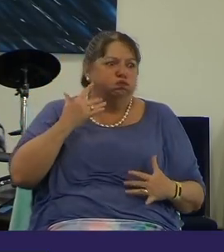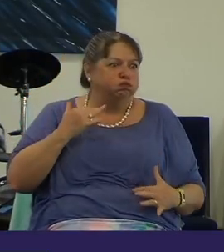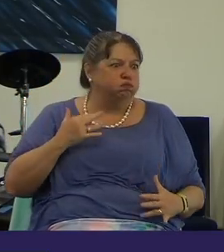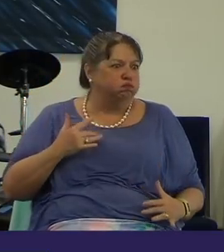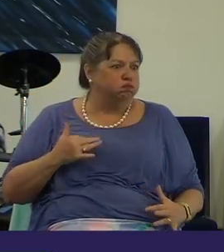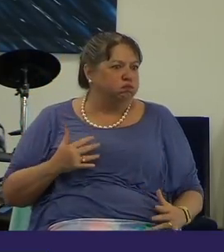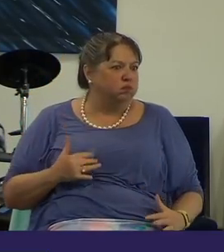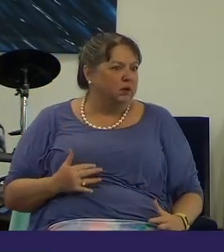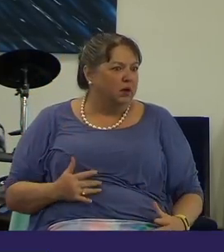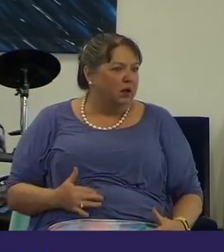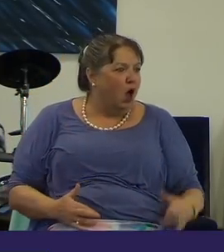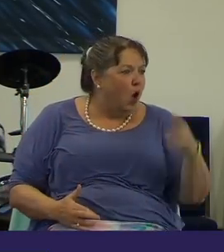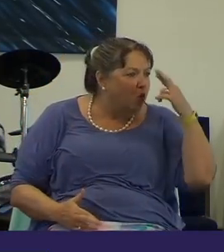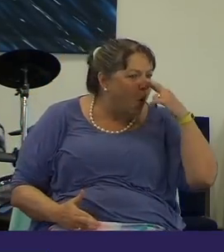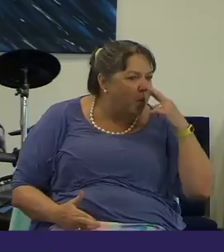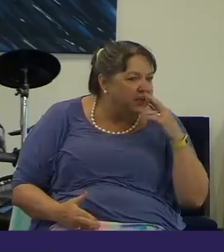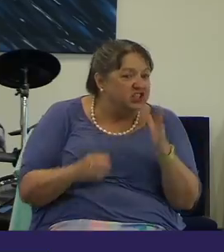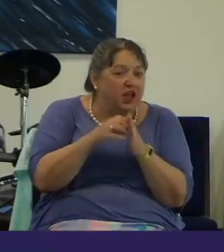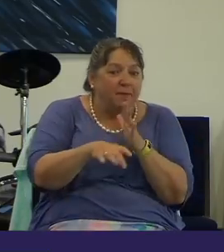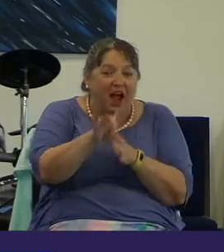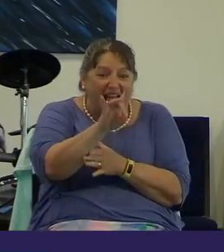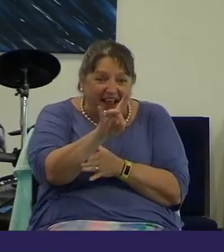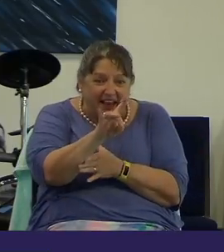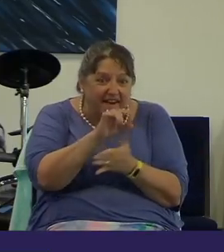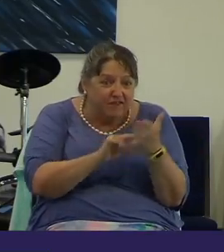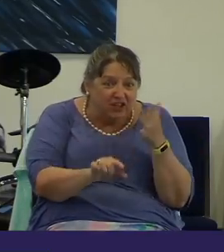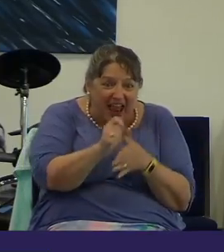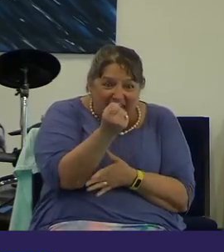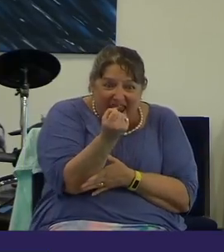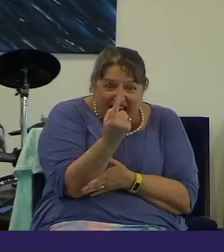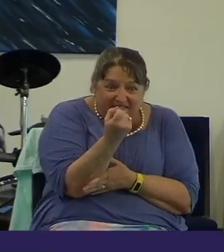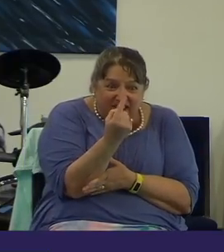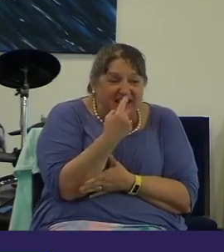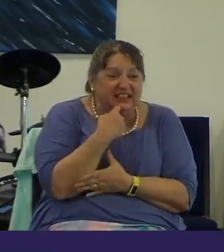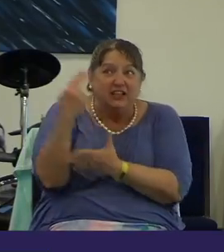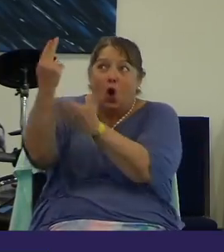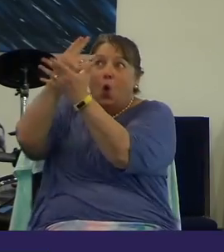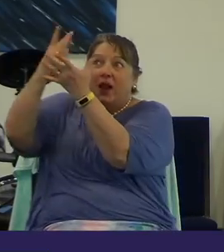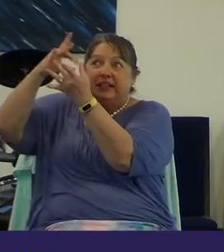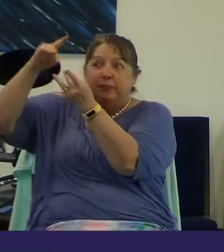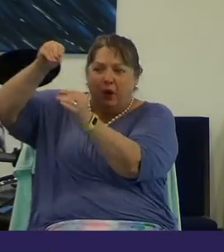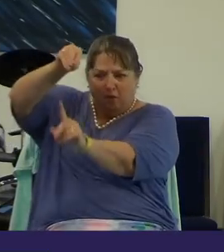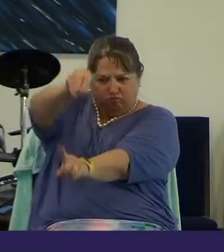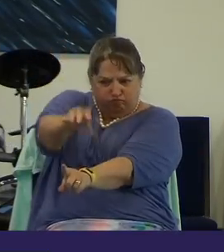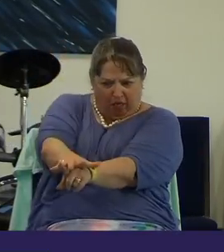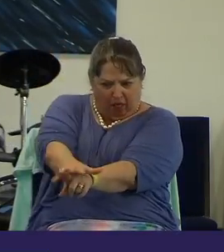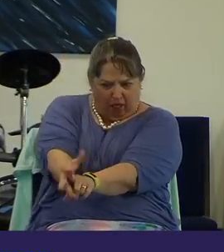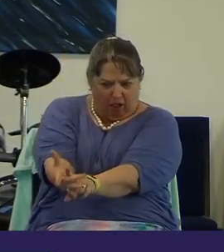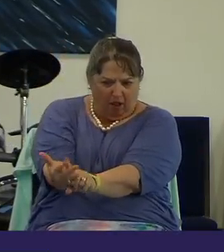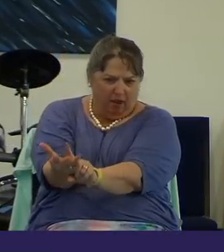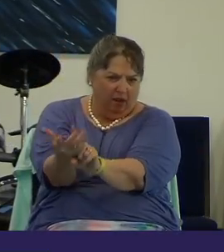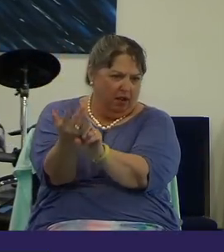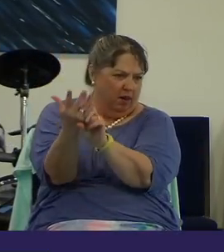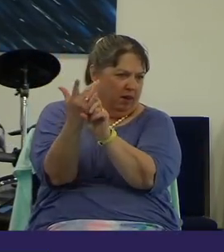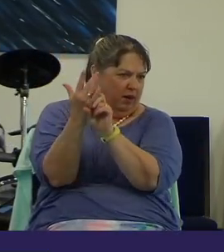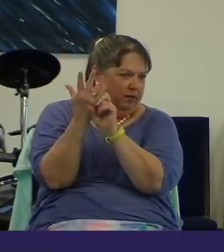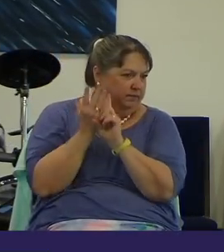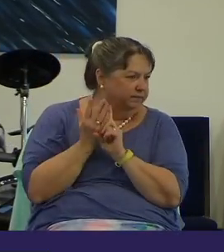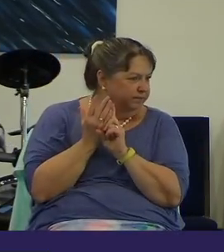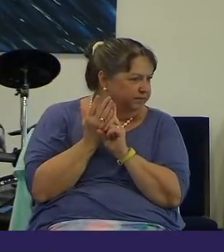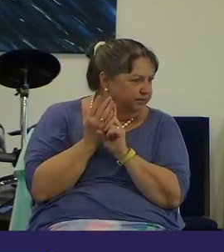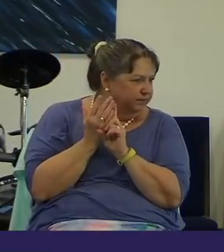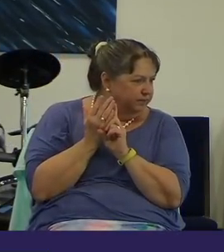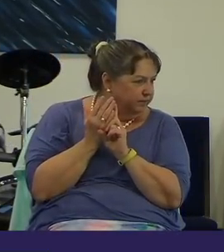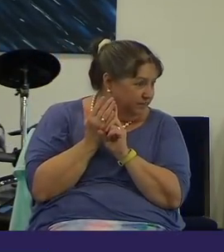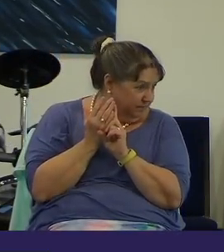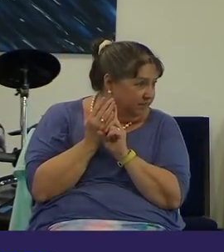In Romans 8:11, it says that the Holy Spirit is the one that raised Jesus from the dead. In John 6:63, Jesus says,